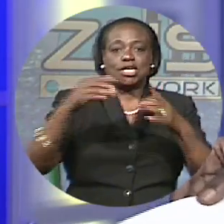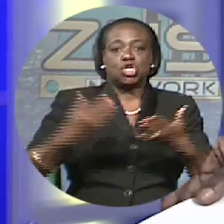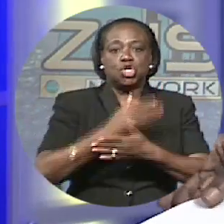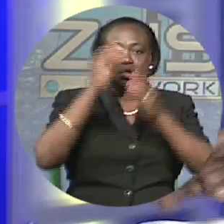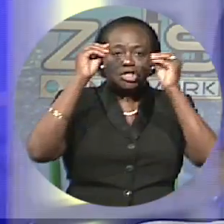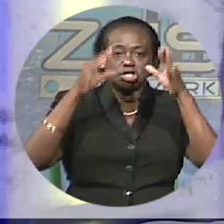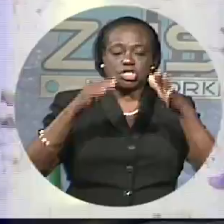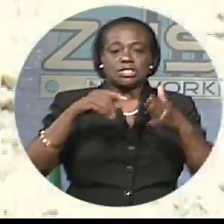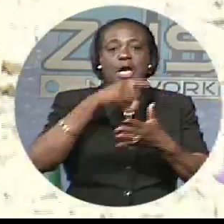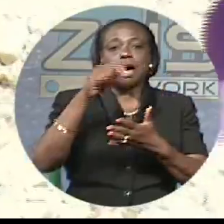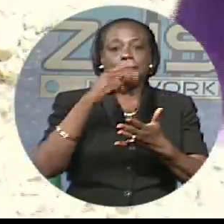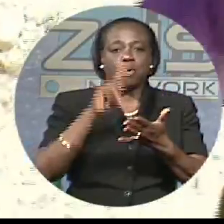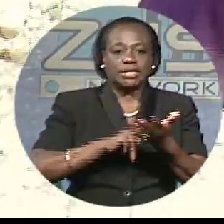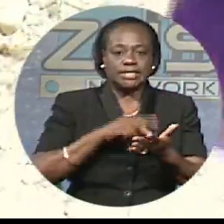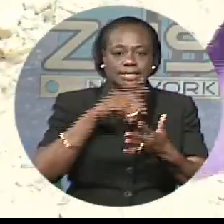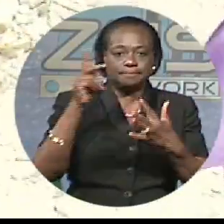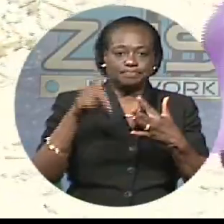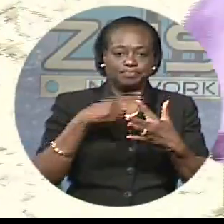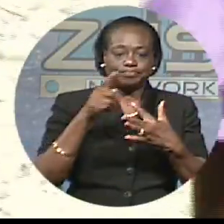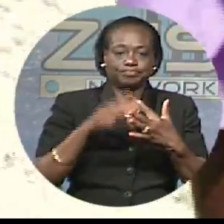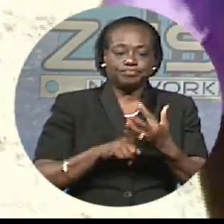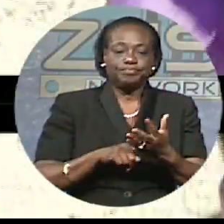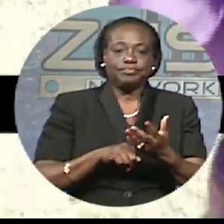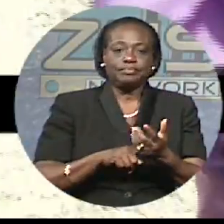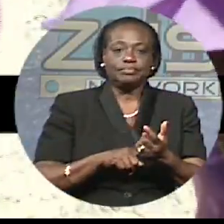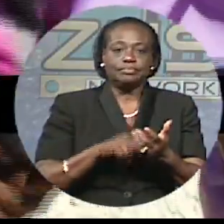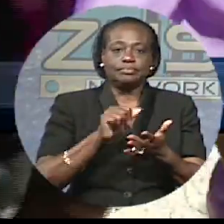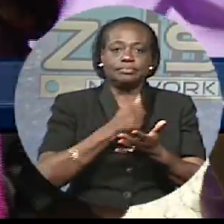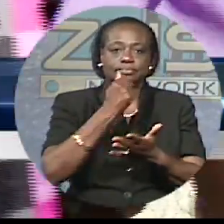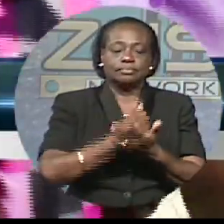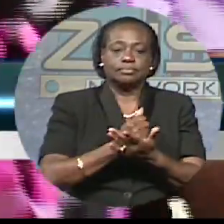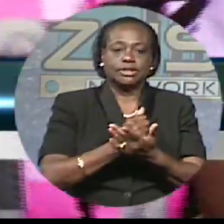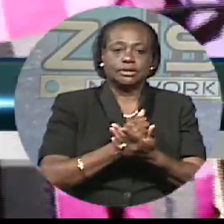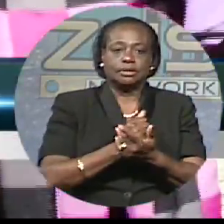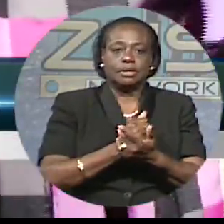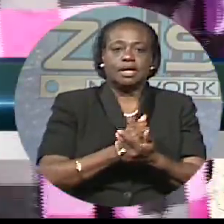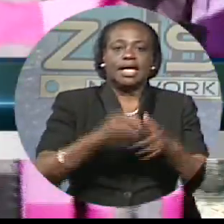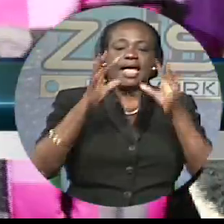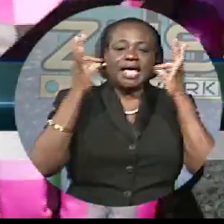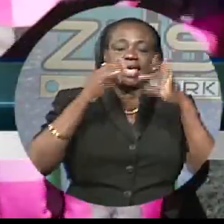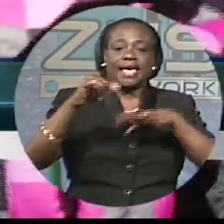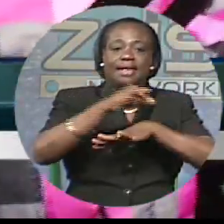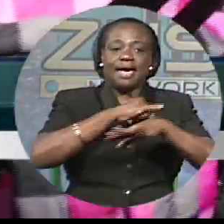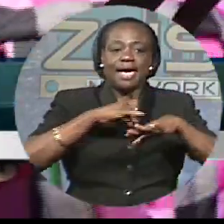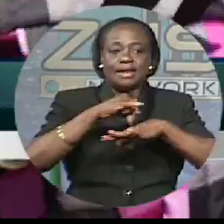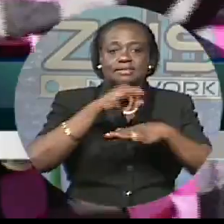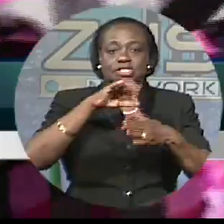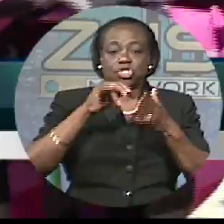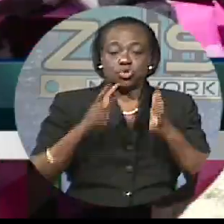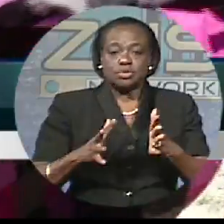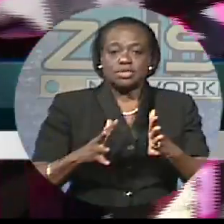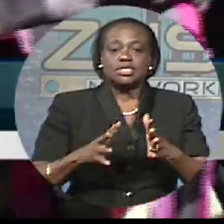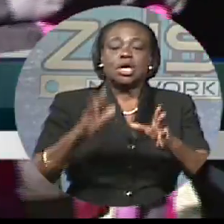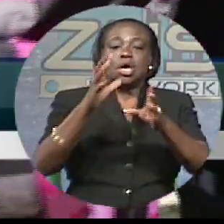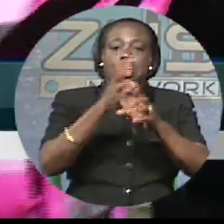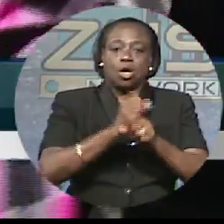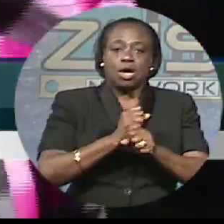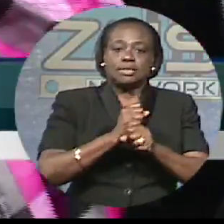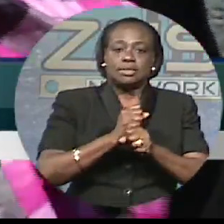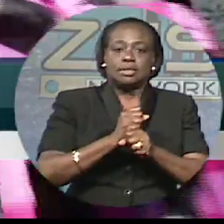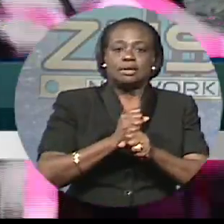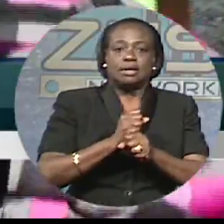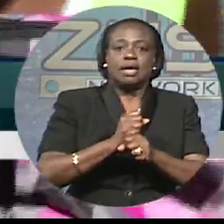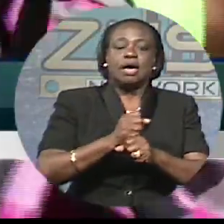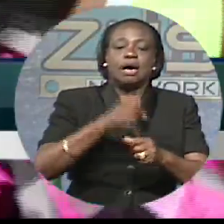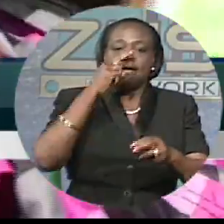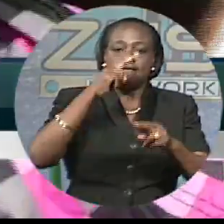appointed. Students on Cat Island received additional school supplies over the weekend donated by MP and Deputy Prime Minister Philip